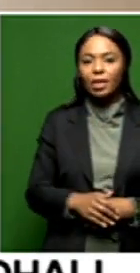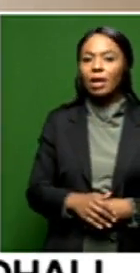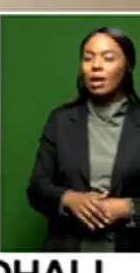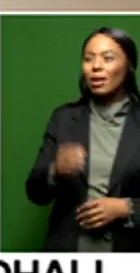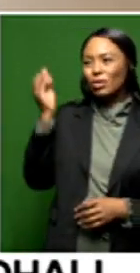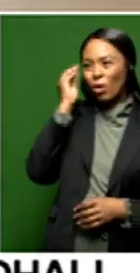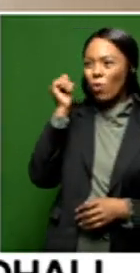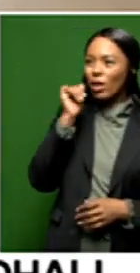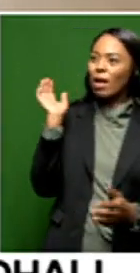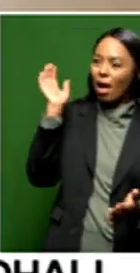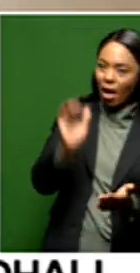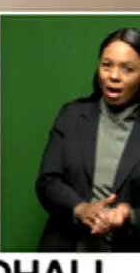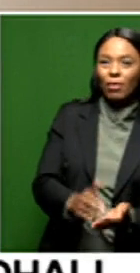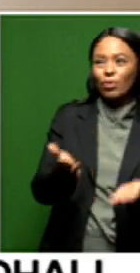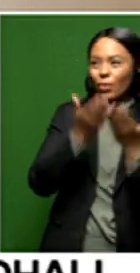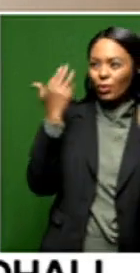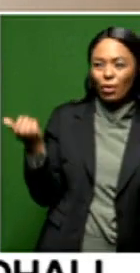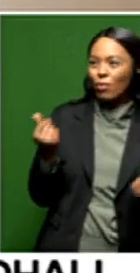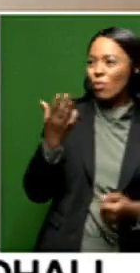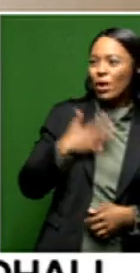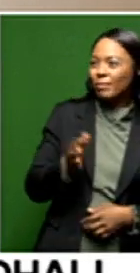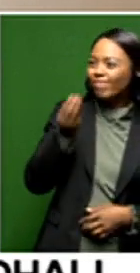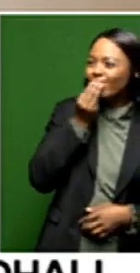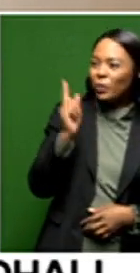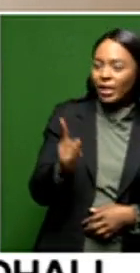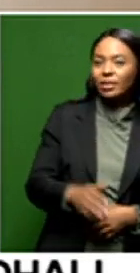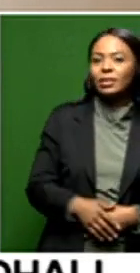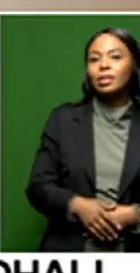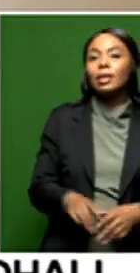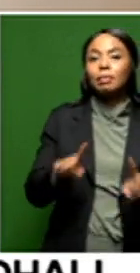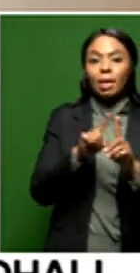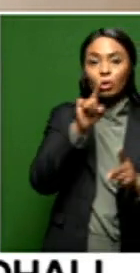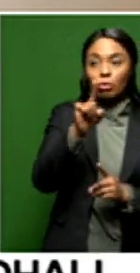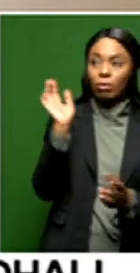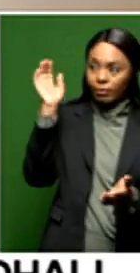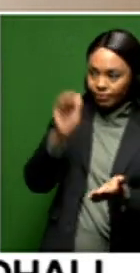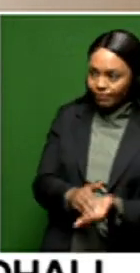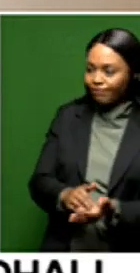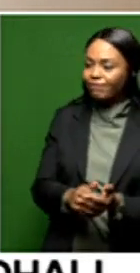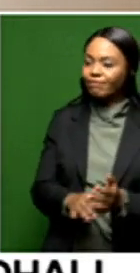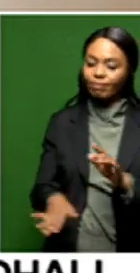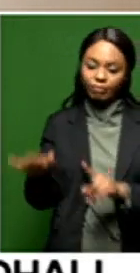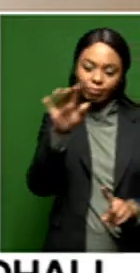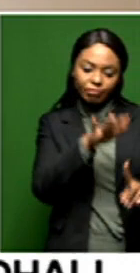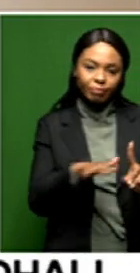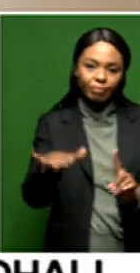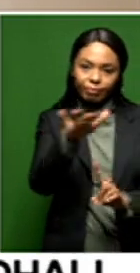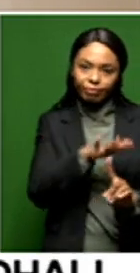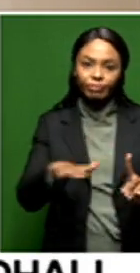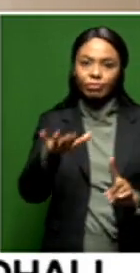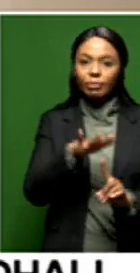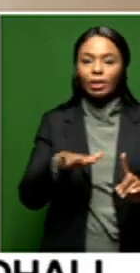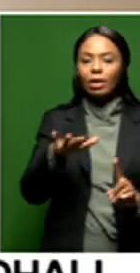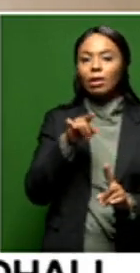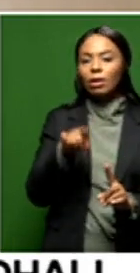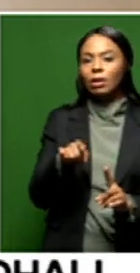eat. So we want you to arrive and be able to walk around the space and look at the different cuisines, whether